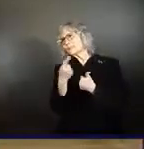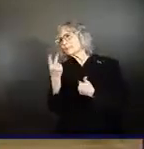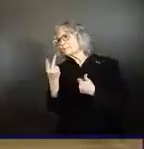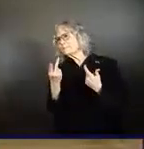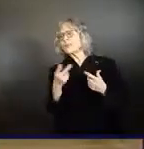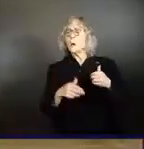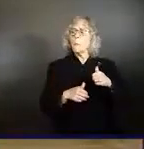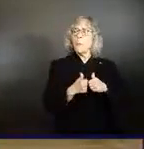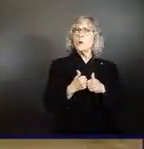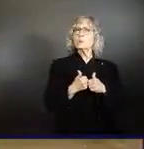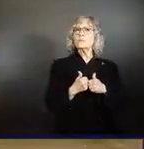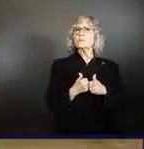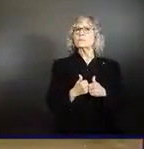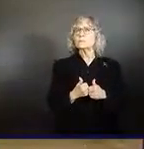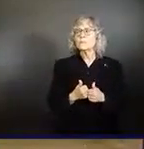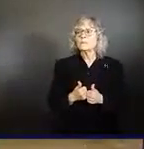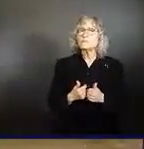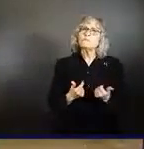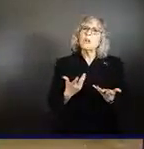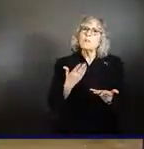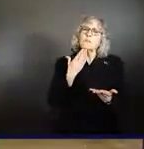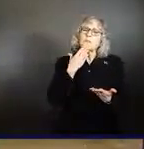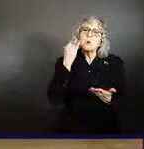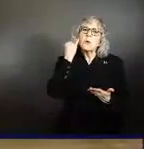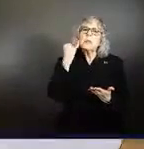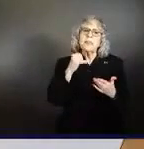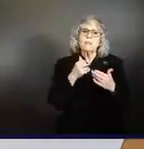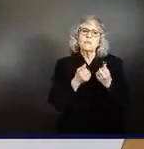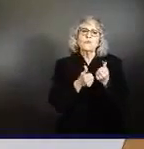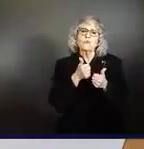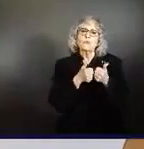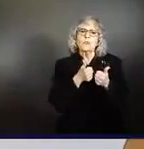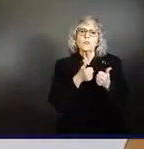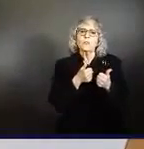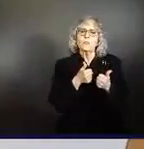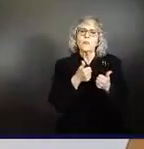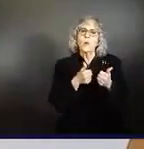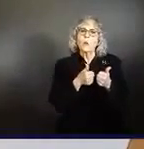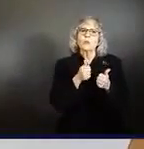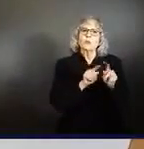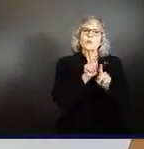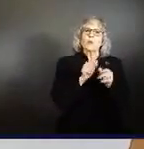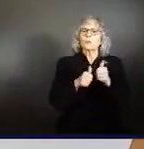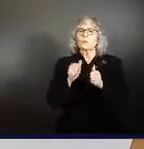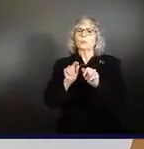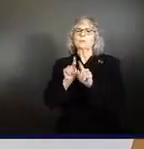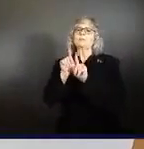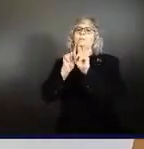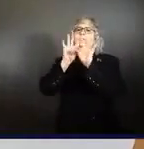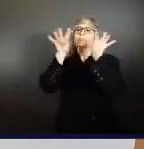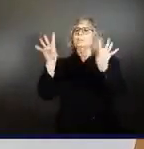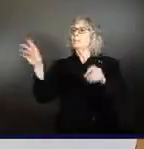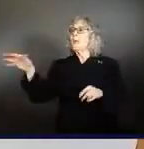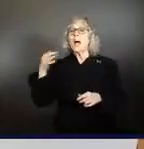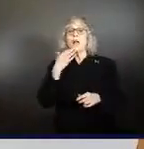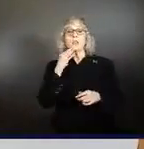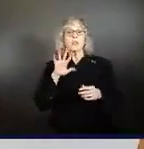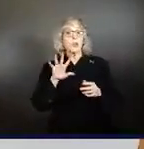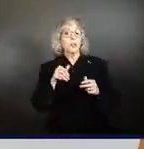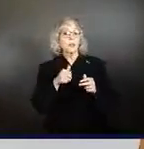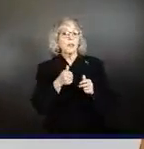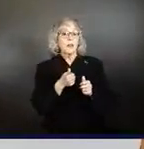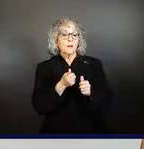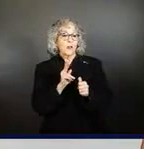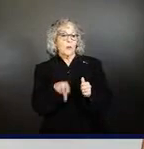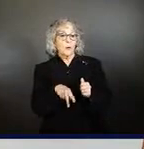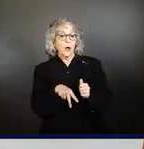them, we have a pretty good idea on how to do that. I actually have a great follow-up to that. So Aerononis on Twitch